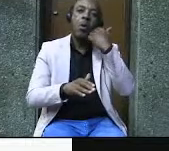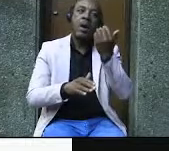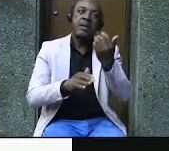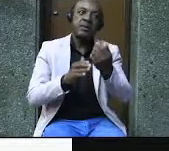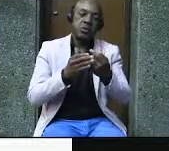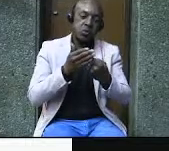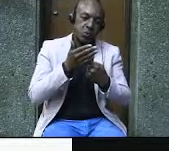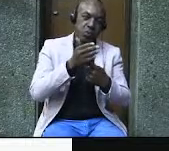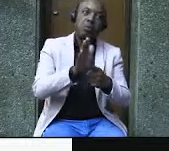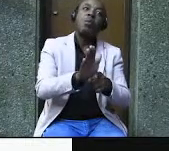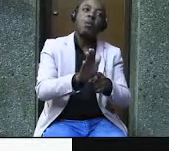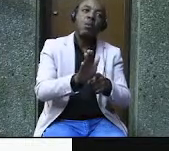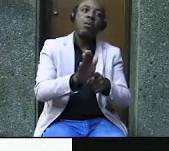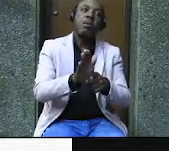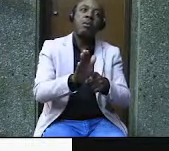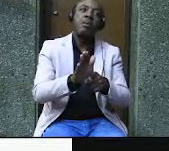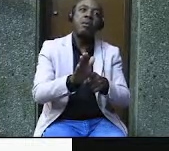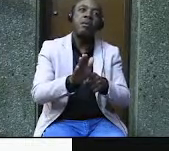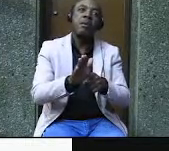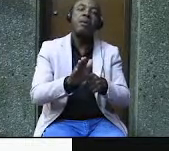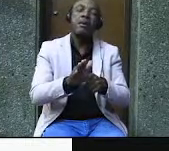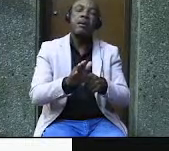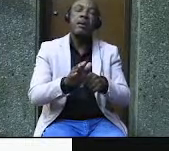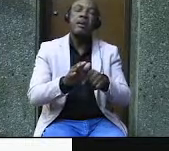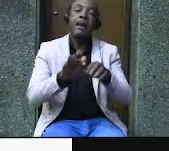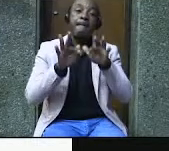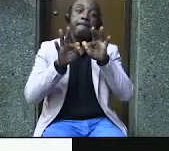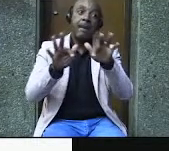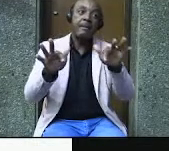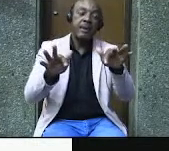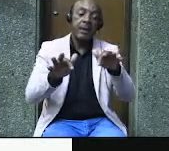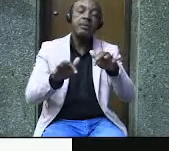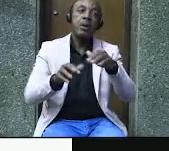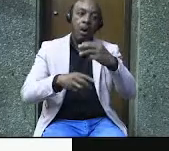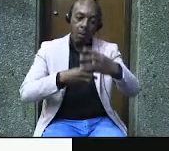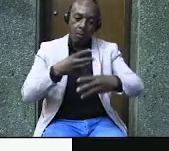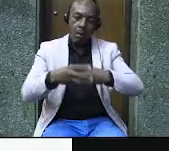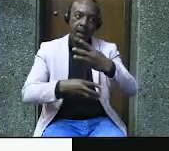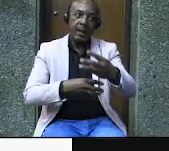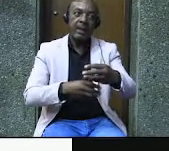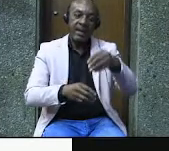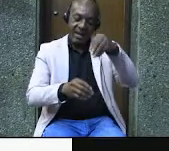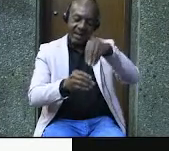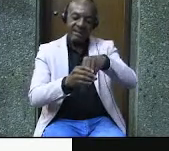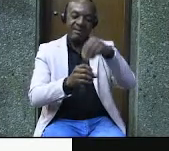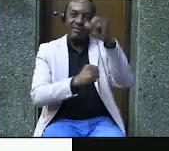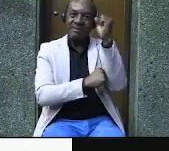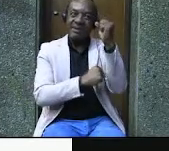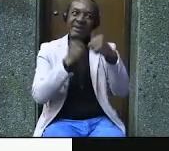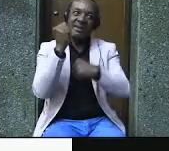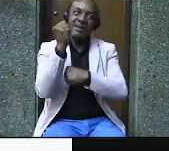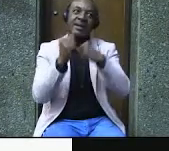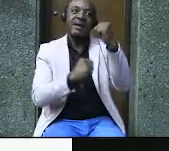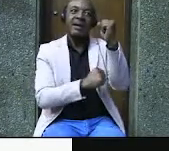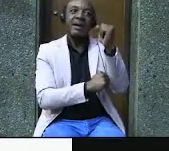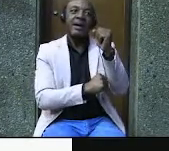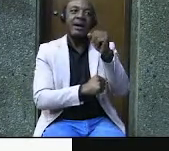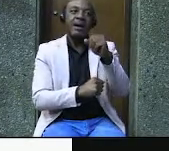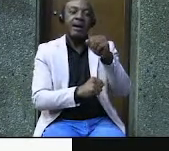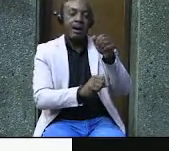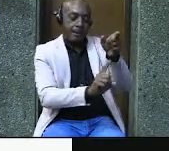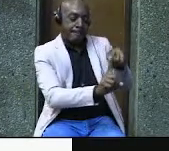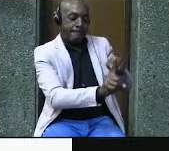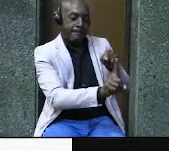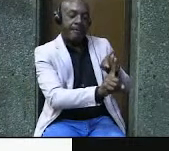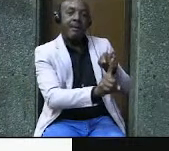the Minister of Public Works and Infrastructure is the executive authority responsible for the